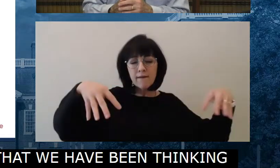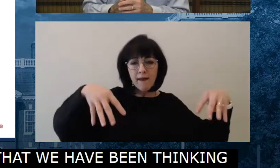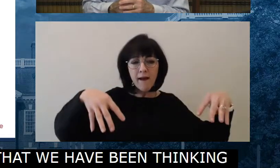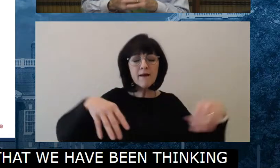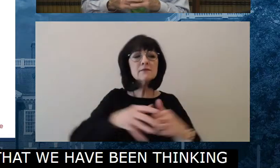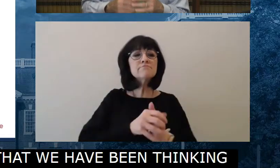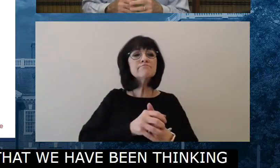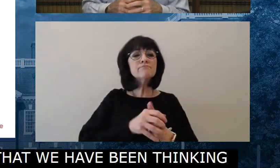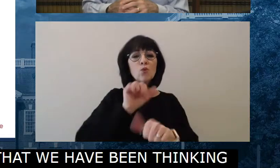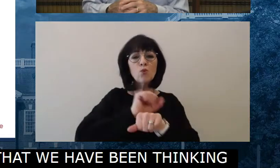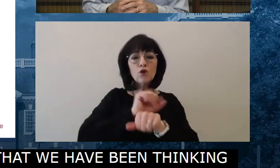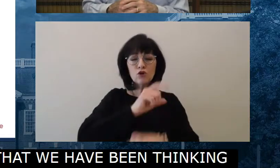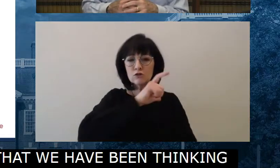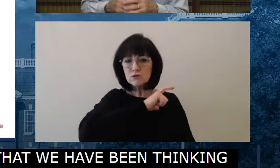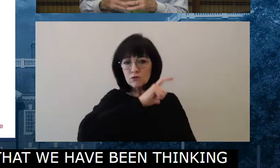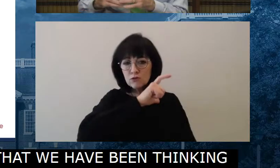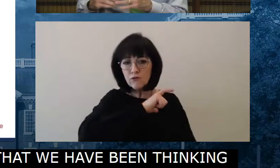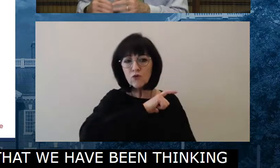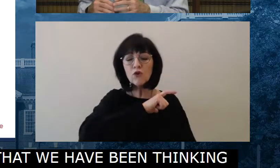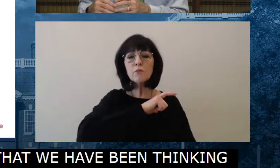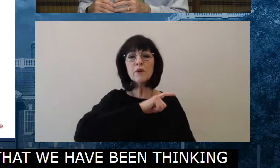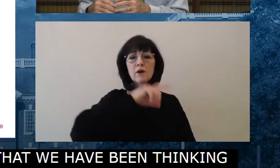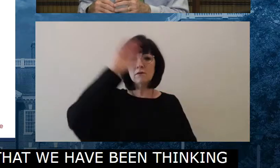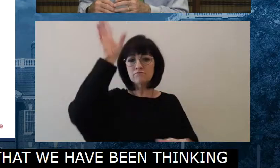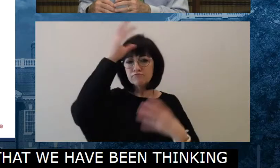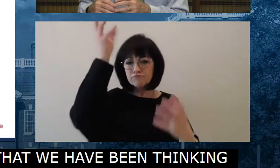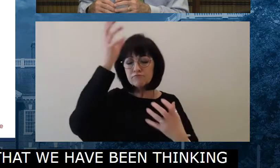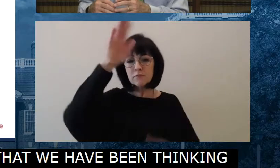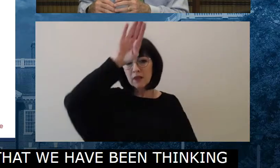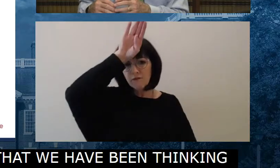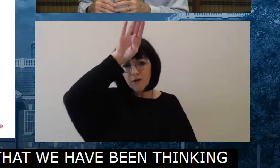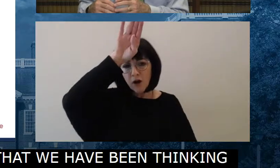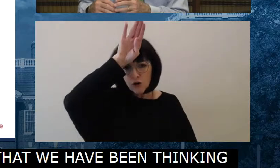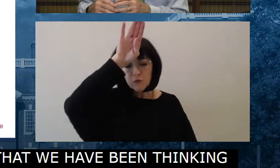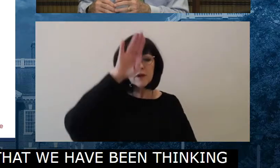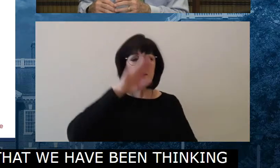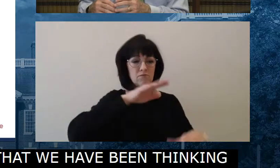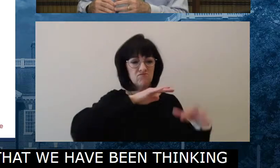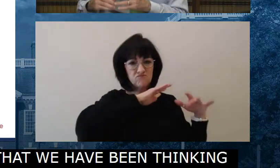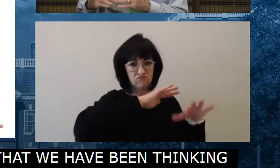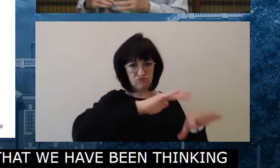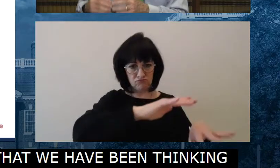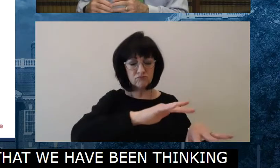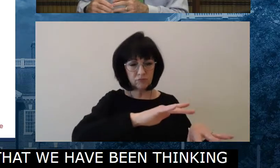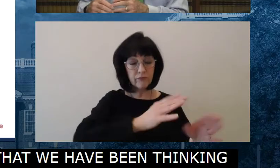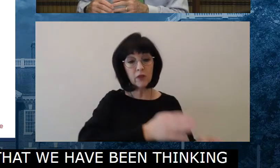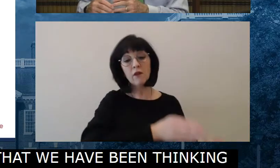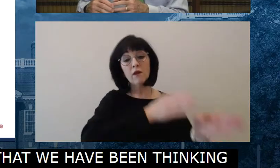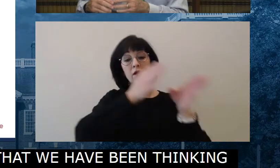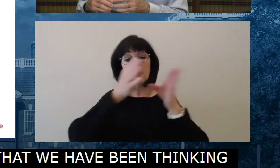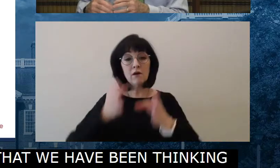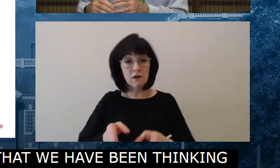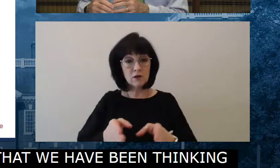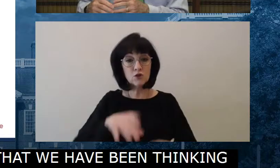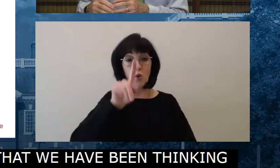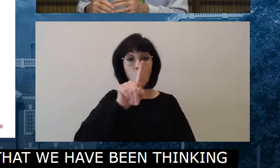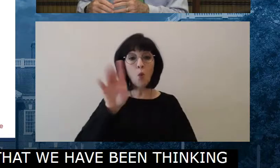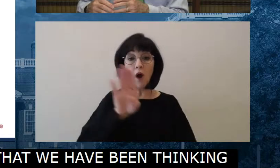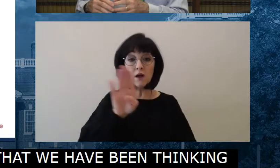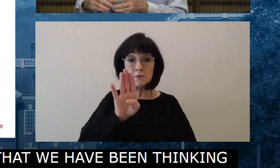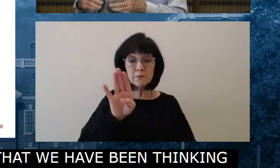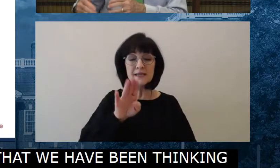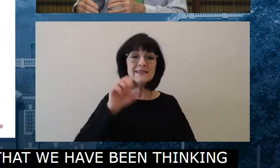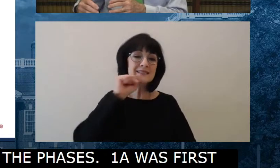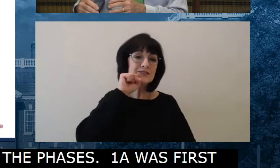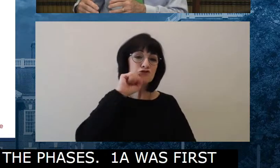first responders, healthcare workers. Then we moved to 1B, which was senior citizens, 65 and